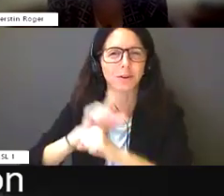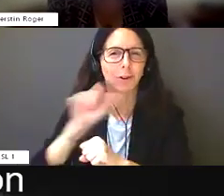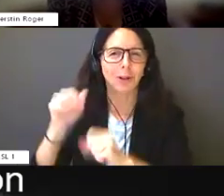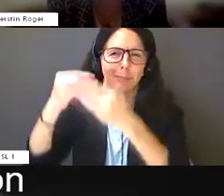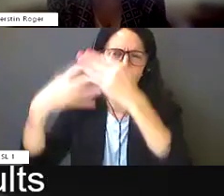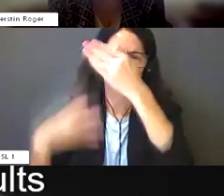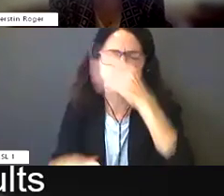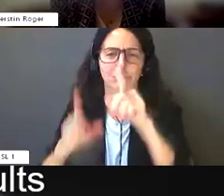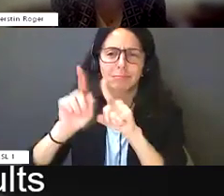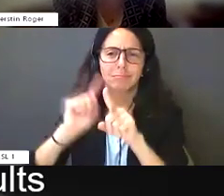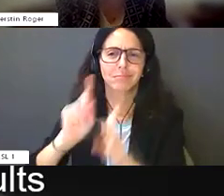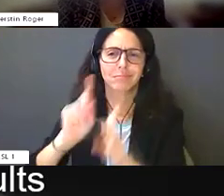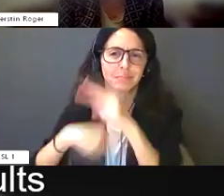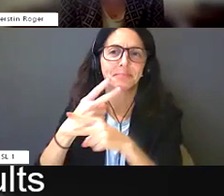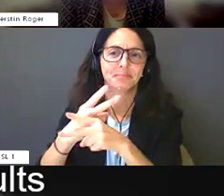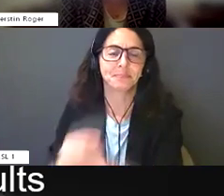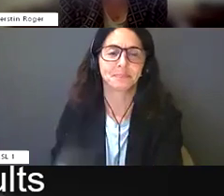the next slide, please.